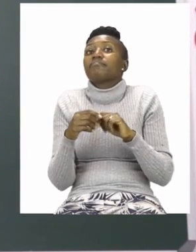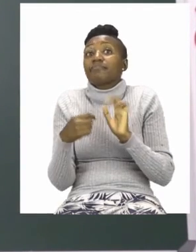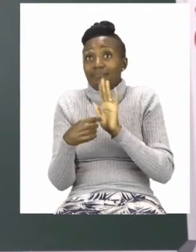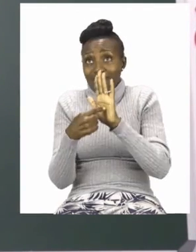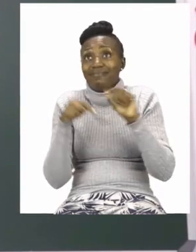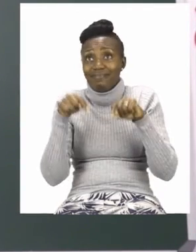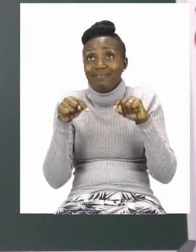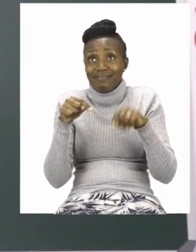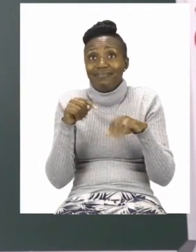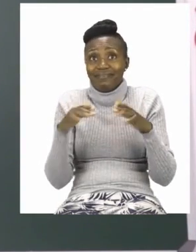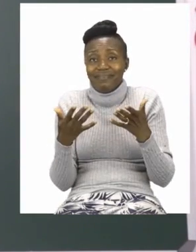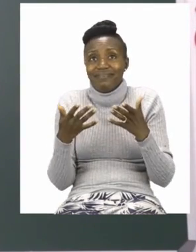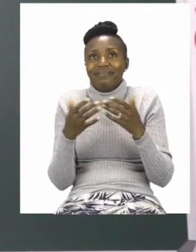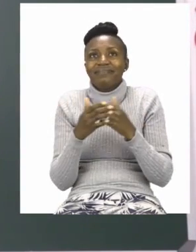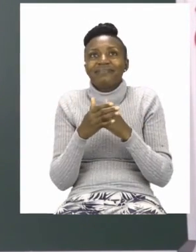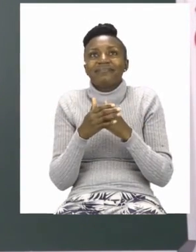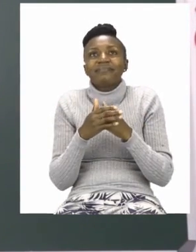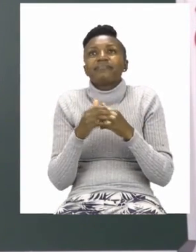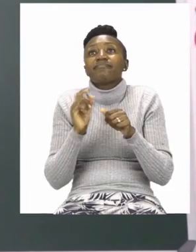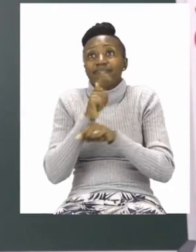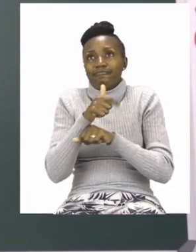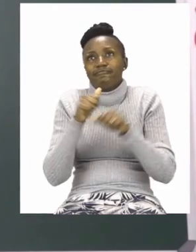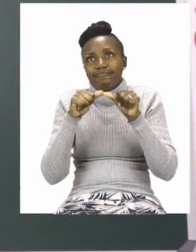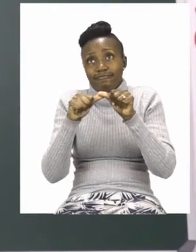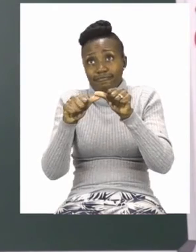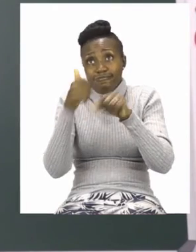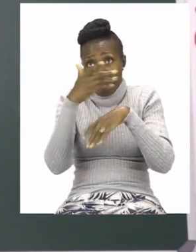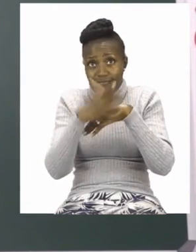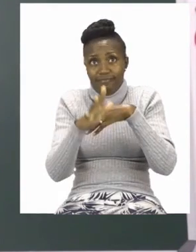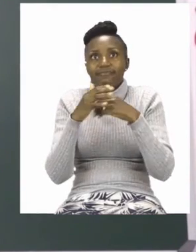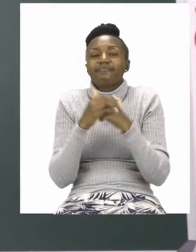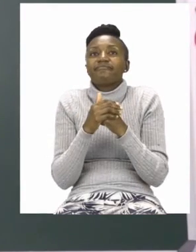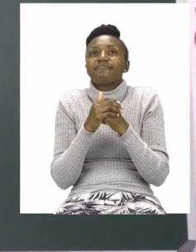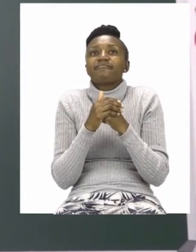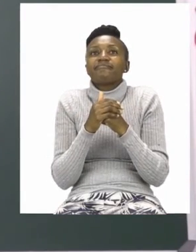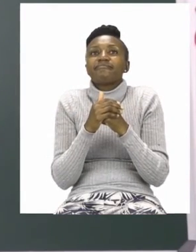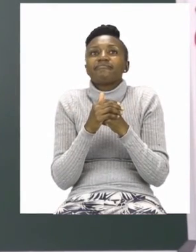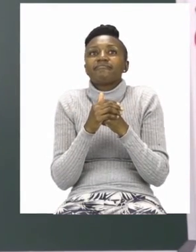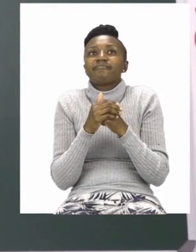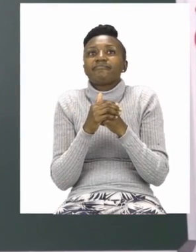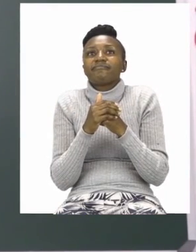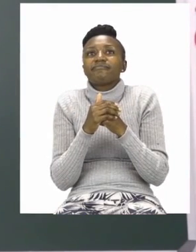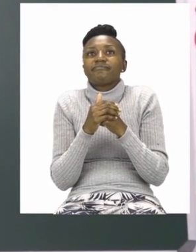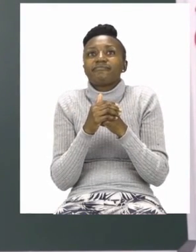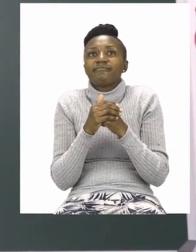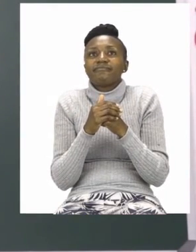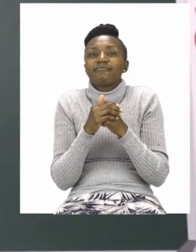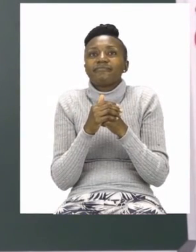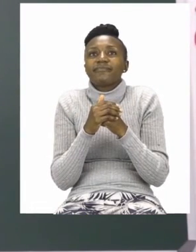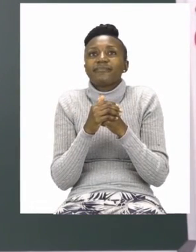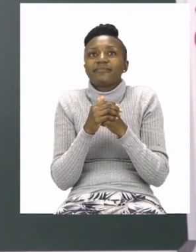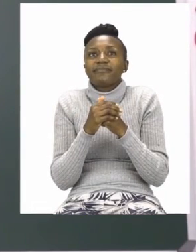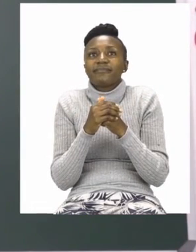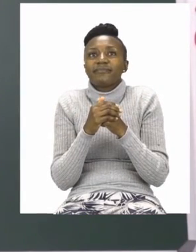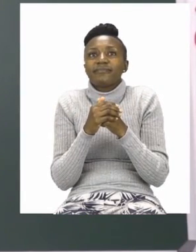so far. I'm going to continue later, but at least if you see what I'm talking about, then you'll be able